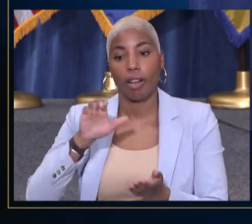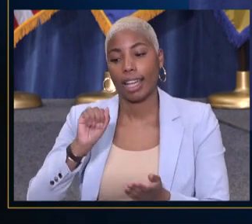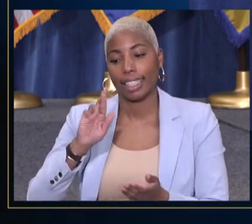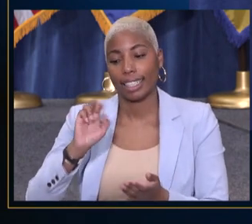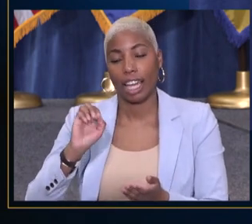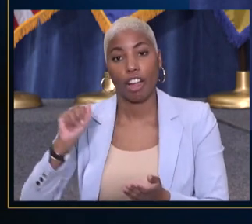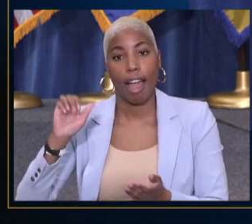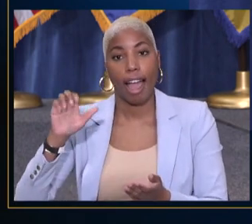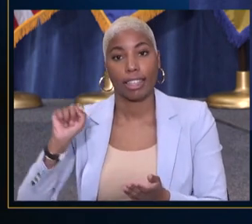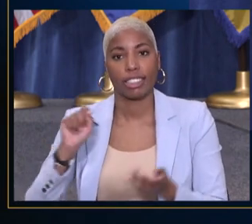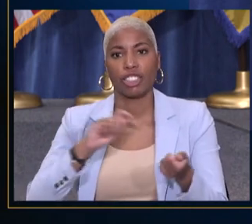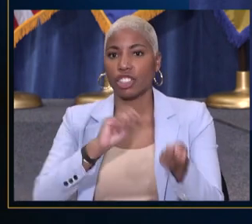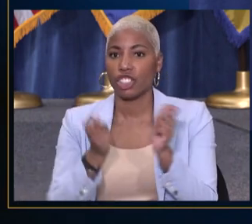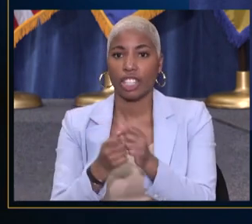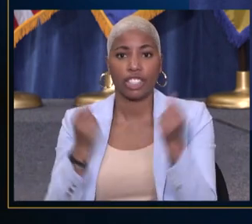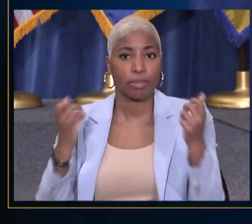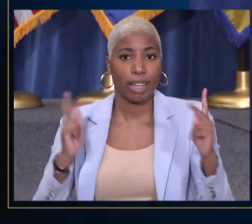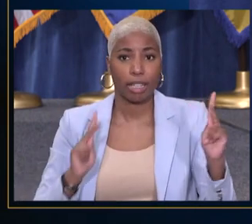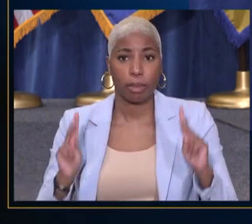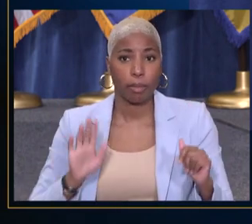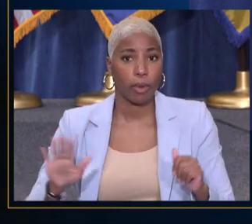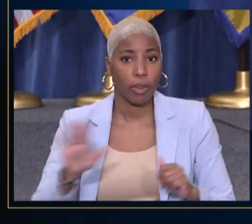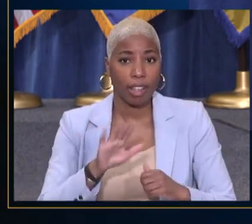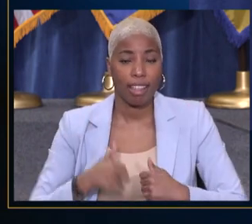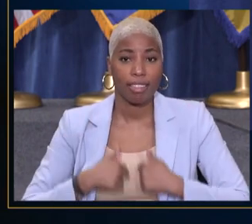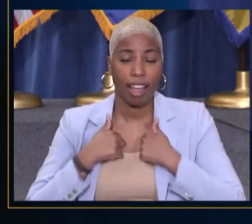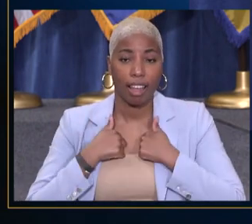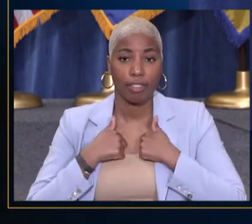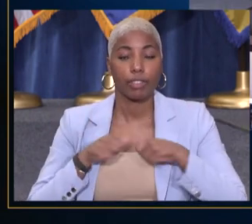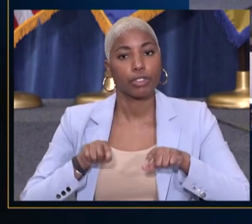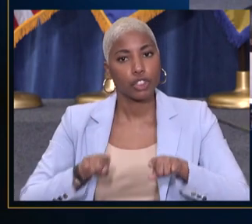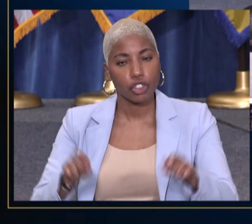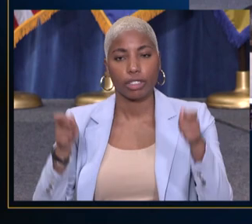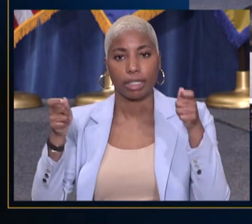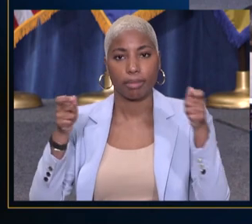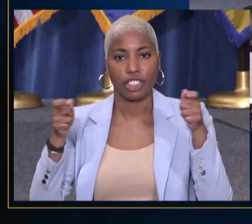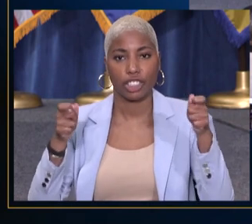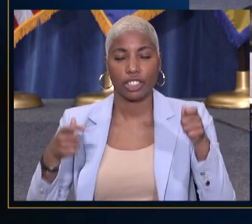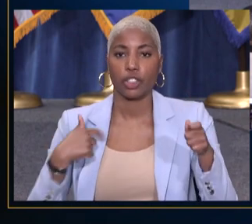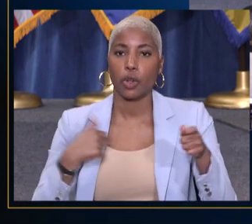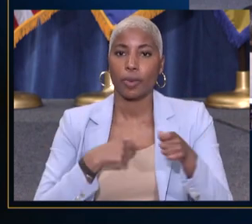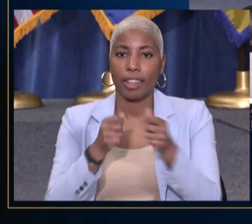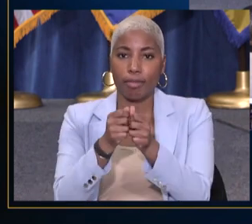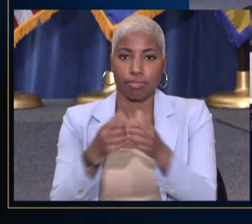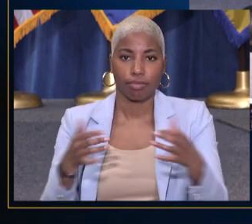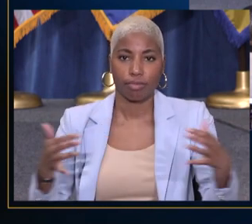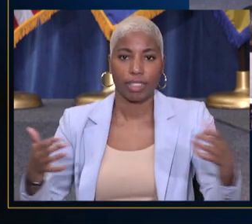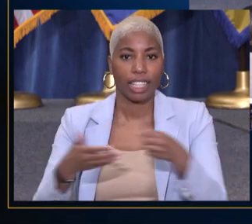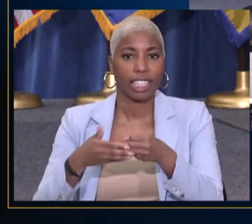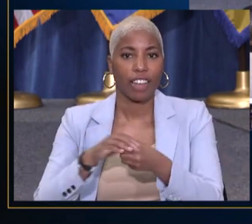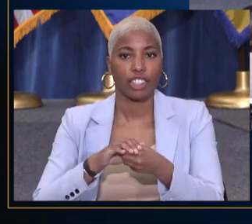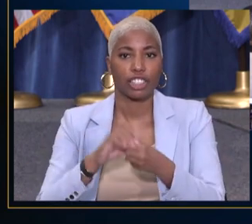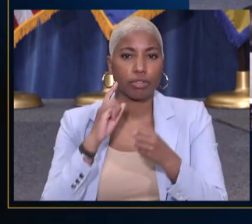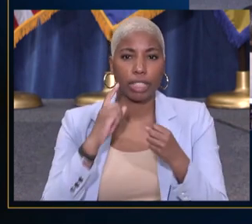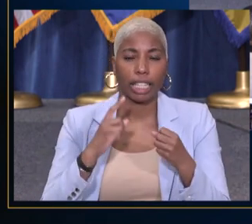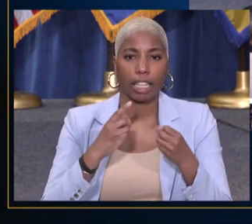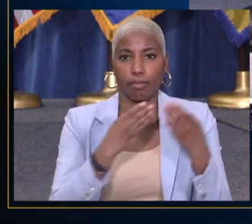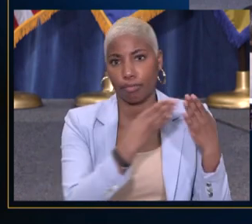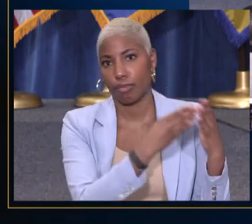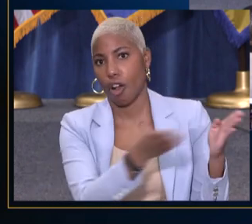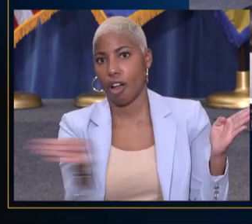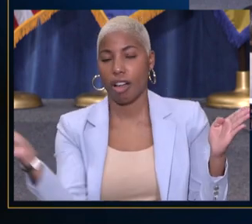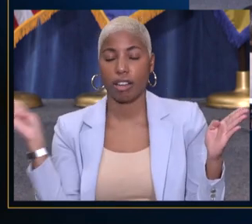people's lives. And during this administration, we have been able to expand coverage so much more broadly,